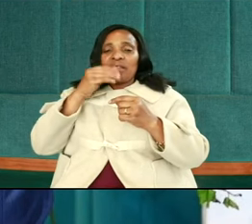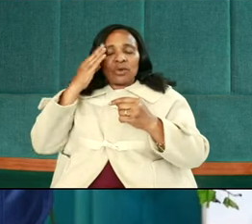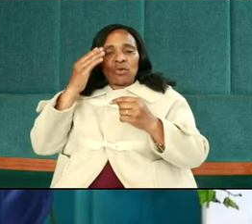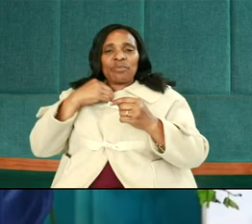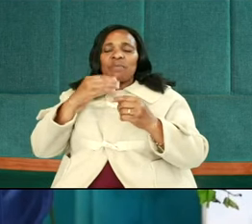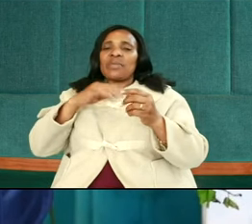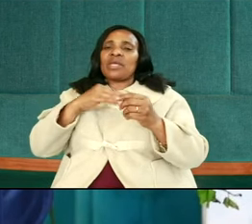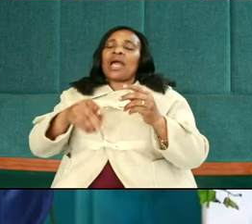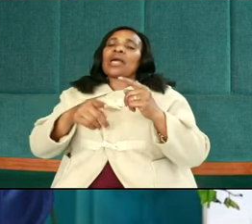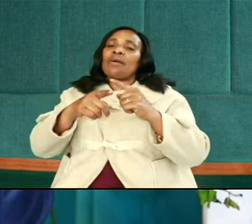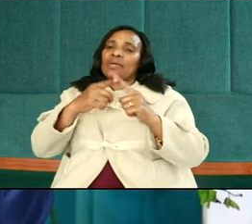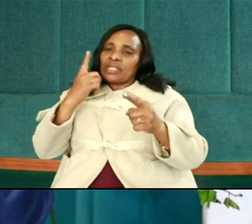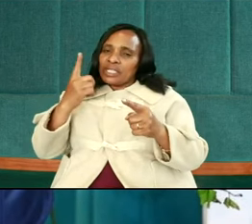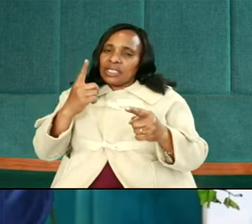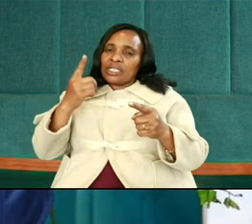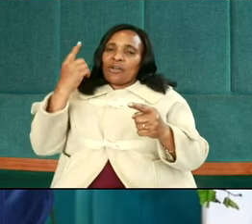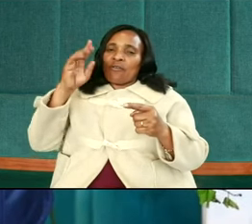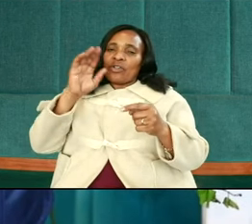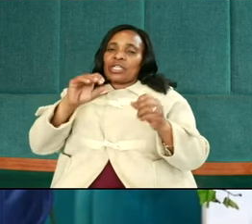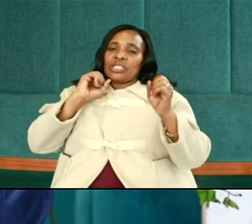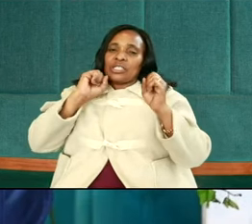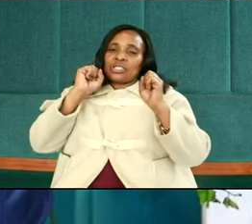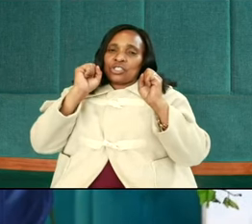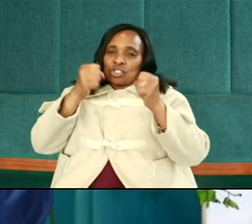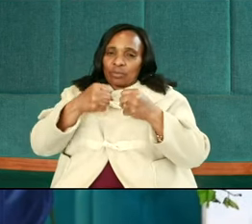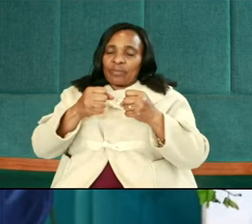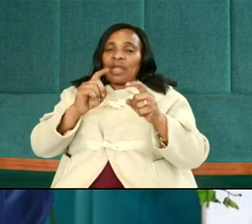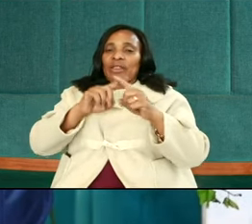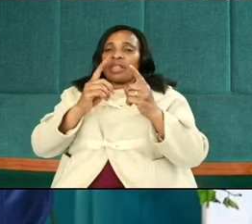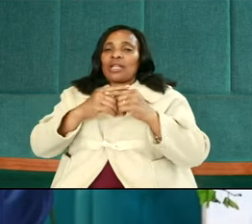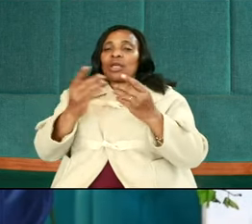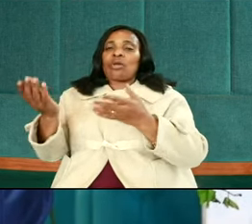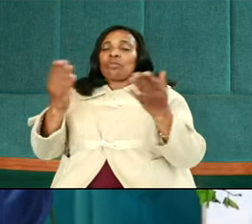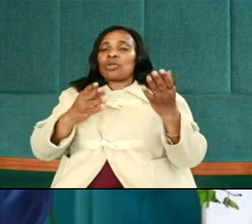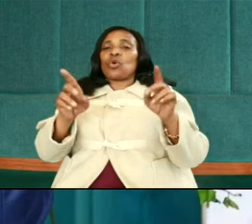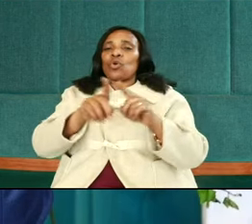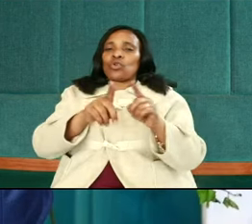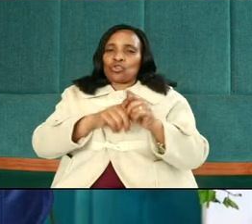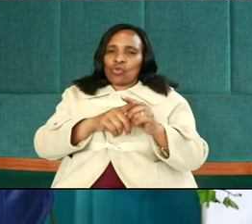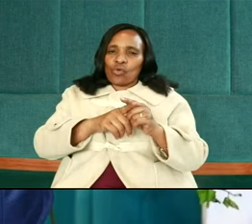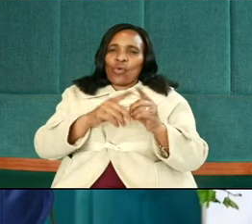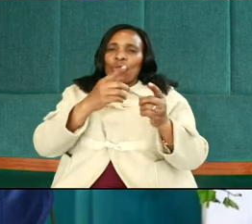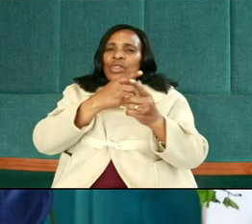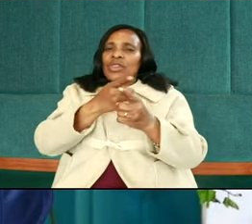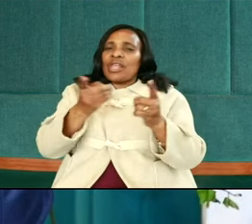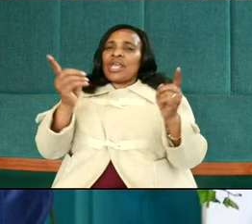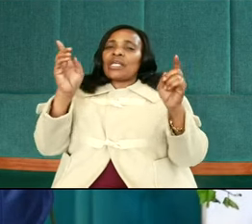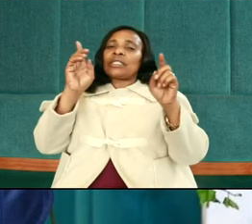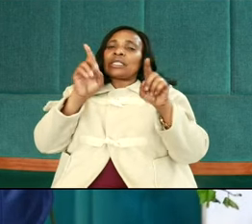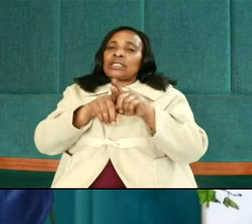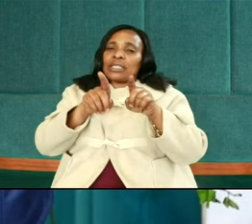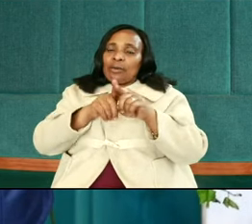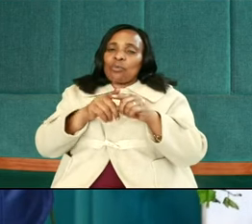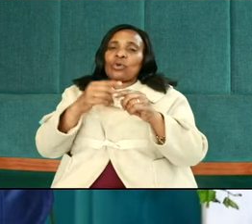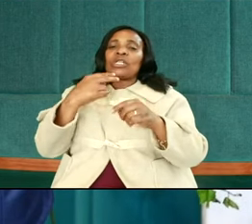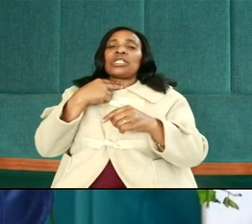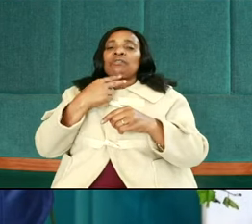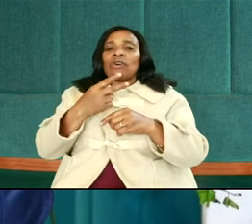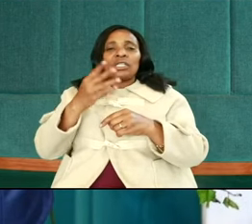have other sheep that are not in this sheep pen. I must bring them also. They too will listen to my